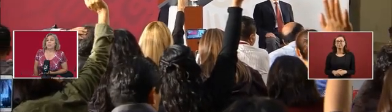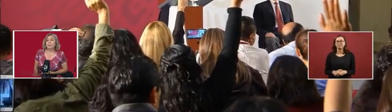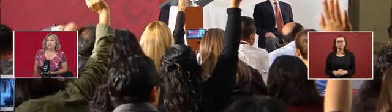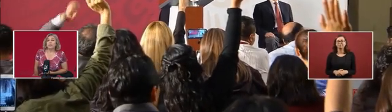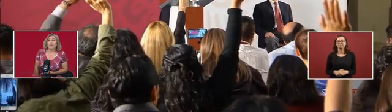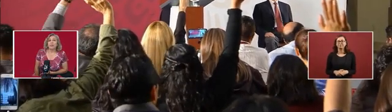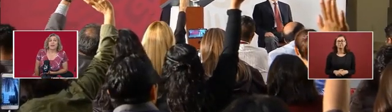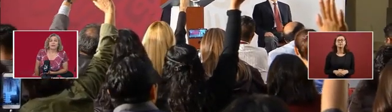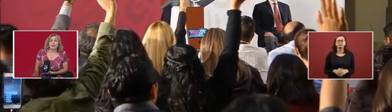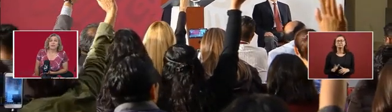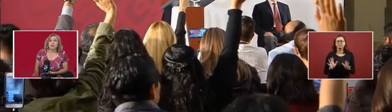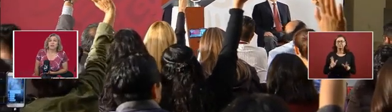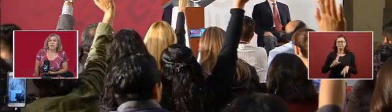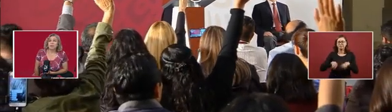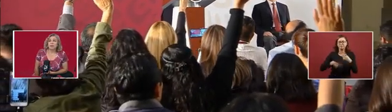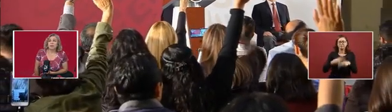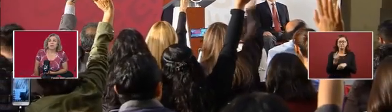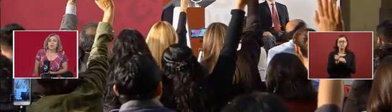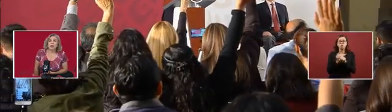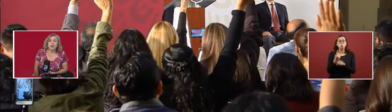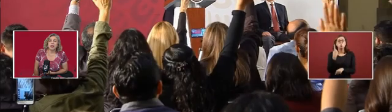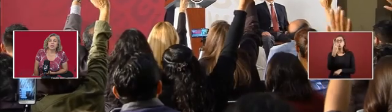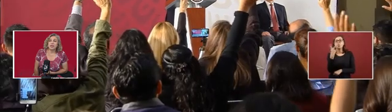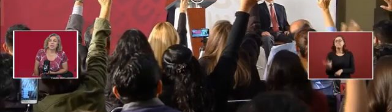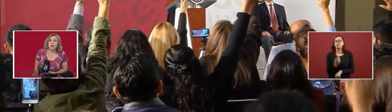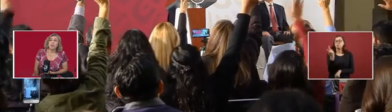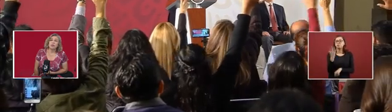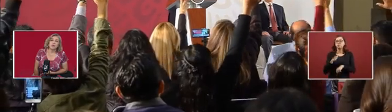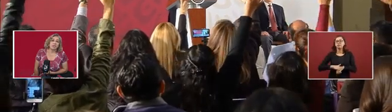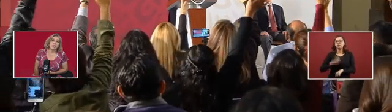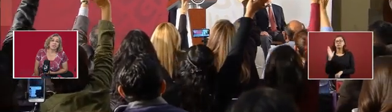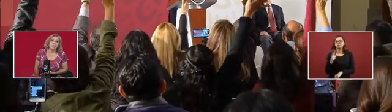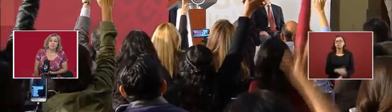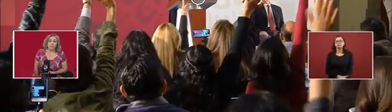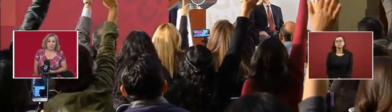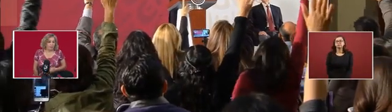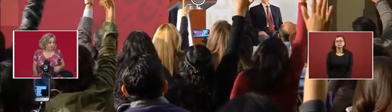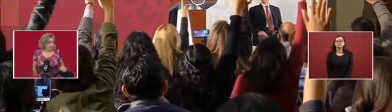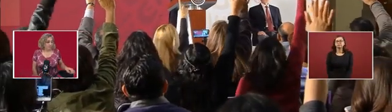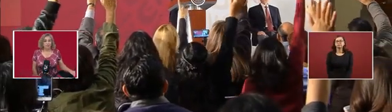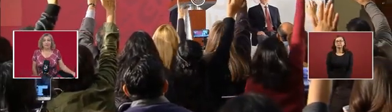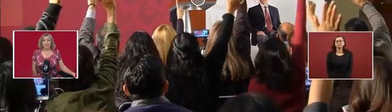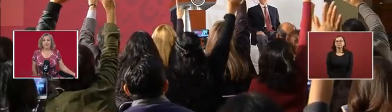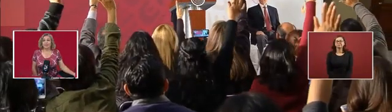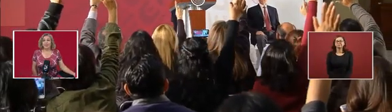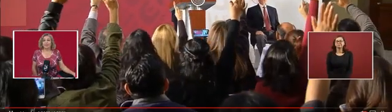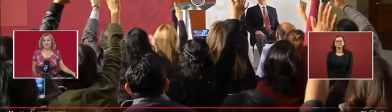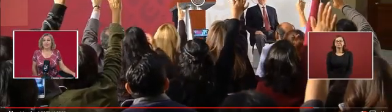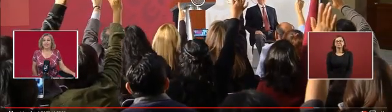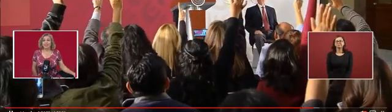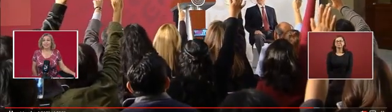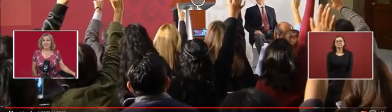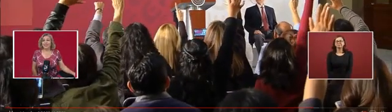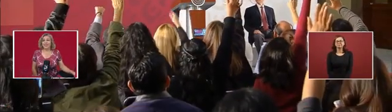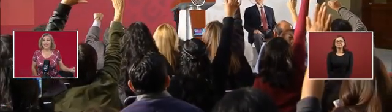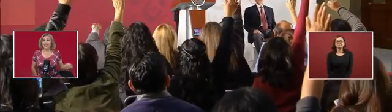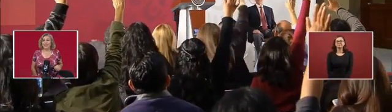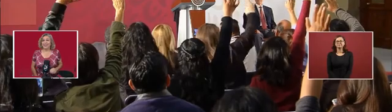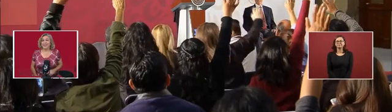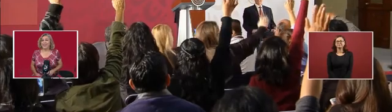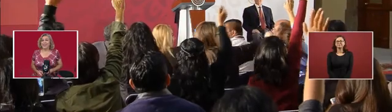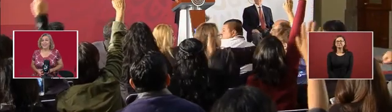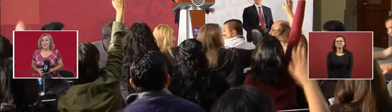think it would be explicara opportune for you to detalladamente explain por qué, detailed ha why pasado todo this esto. is Ya happening. revisamos, And ya we've platicamos con looked and algunos